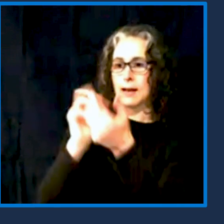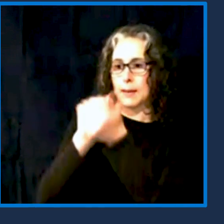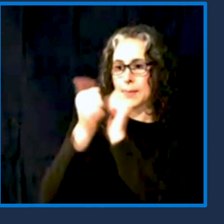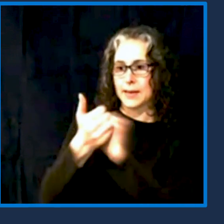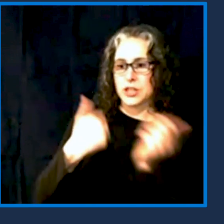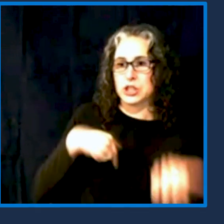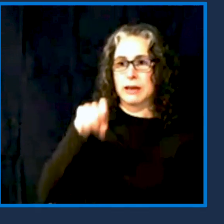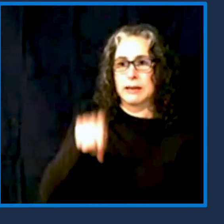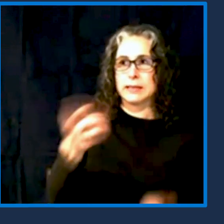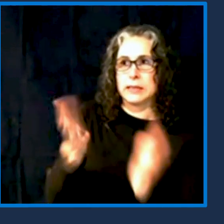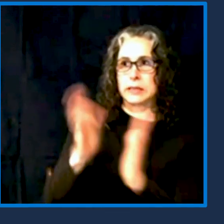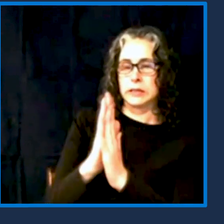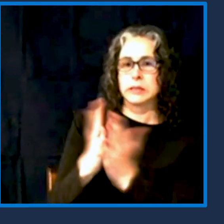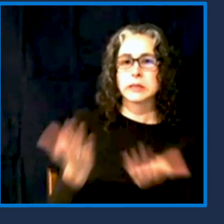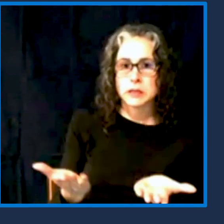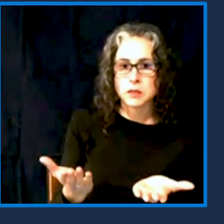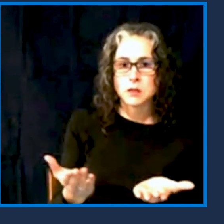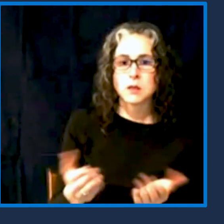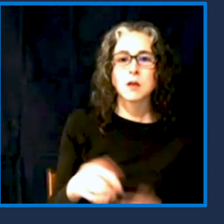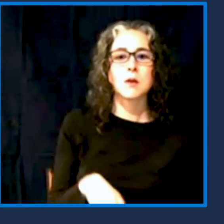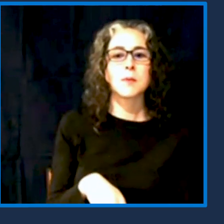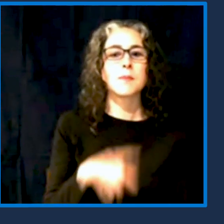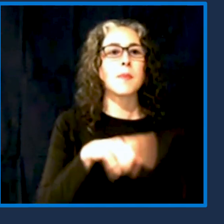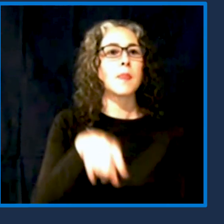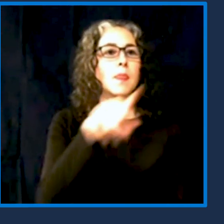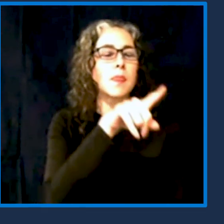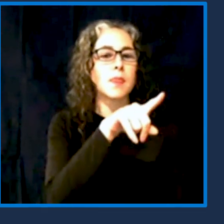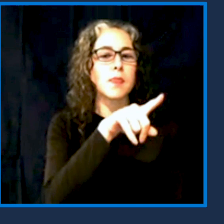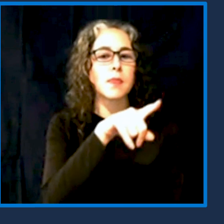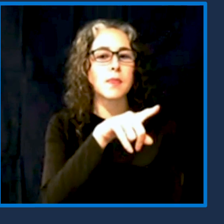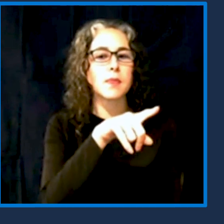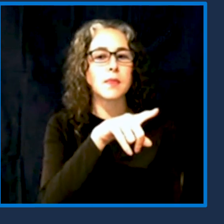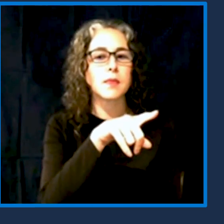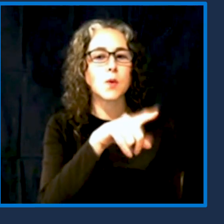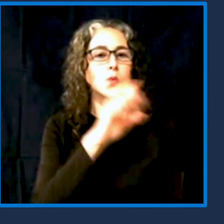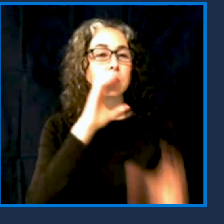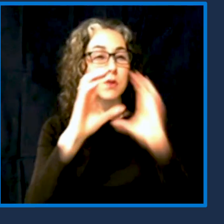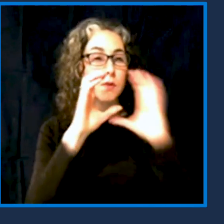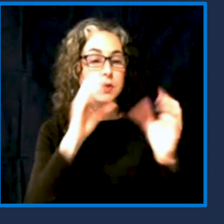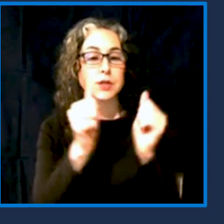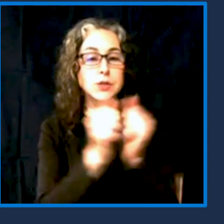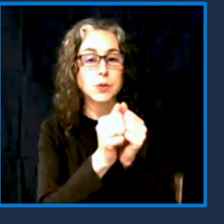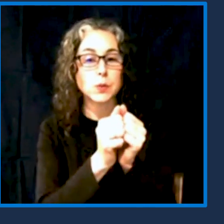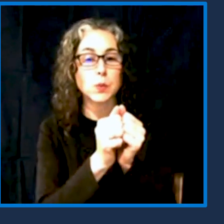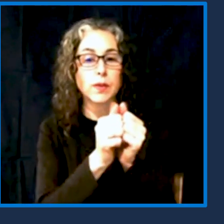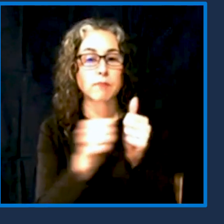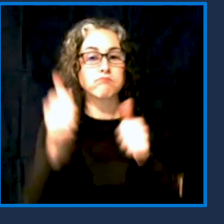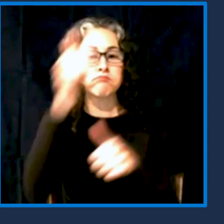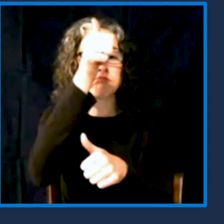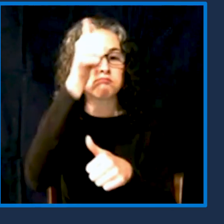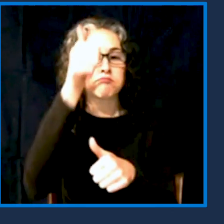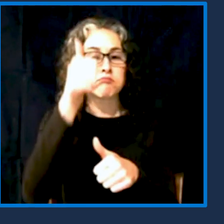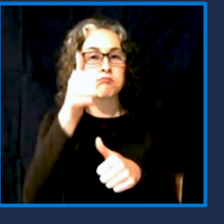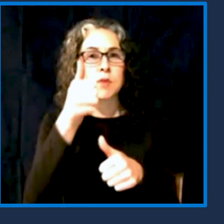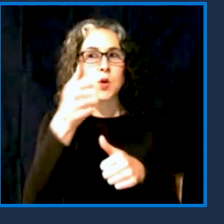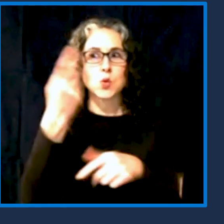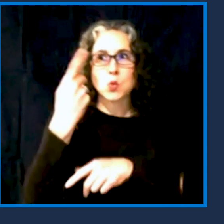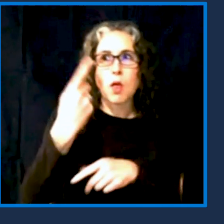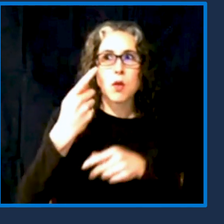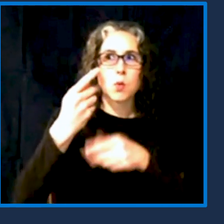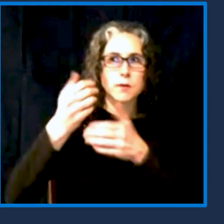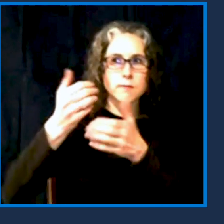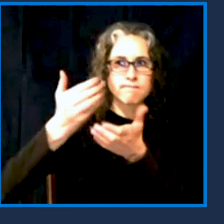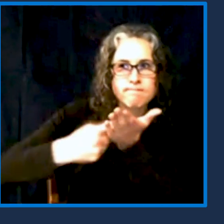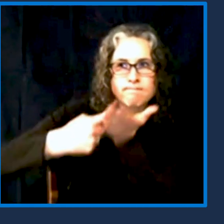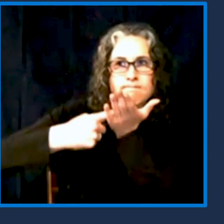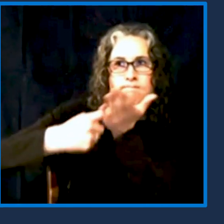asking. So that there was a regular conversation between me and the recruiter where we are brainstorming the solutions, like what